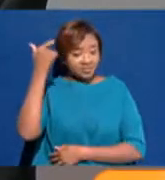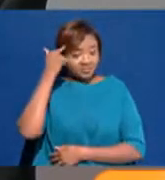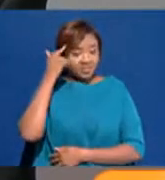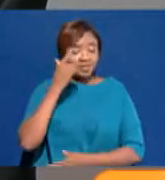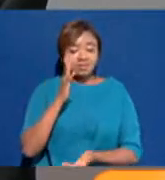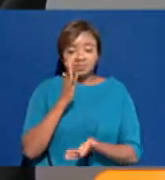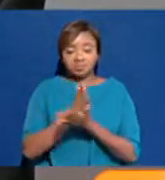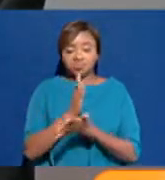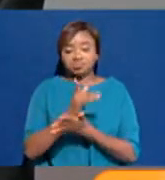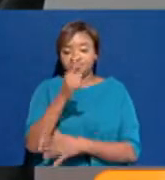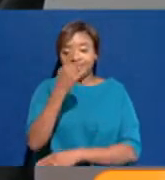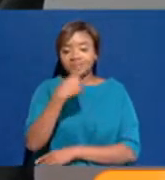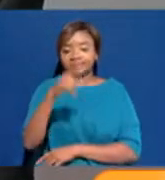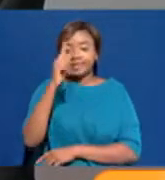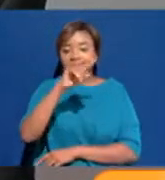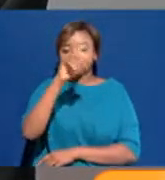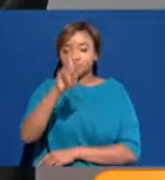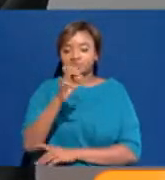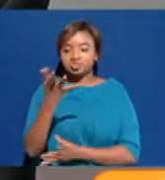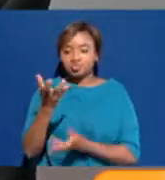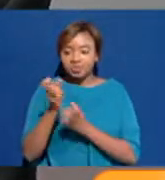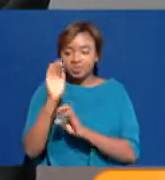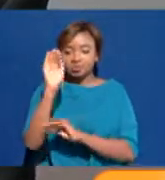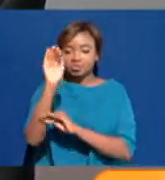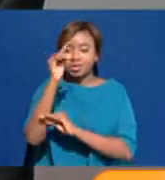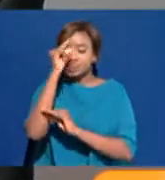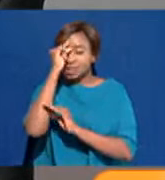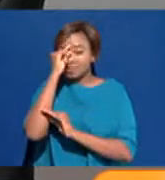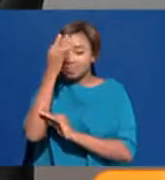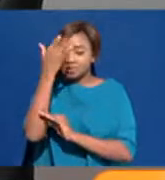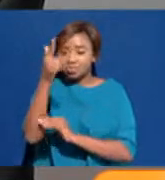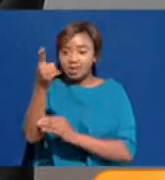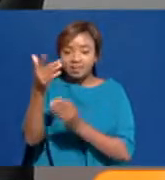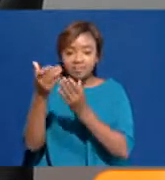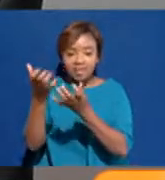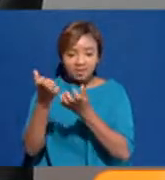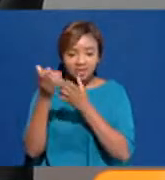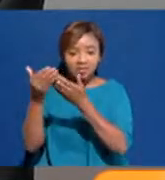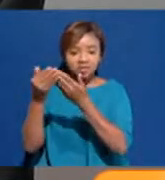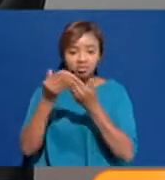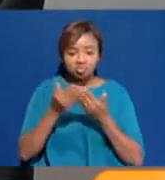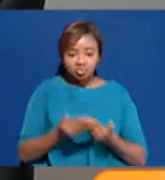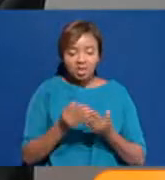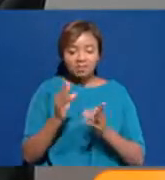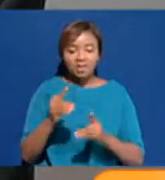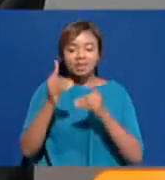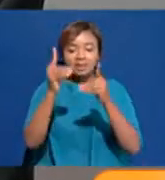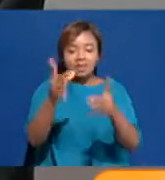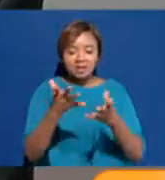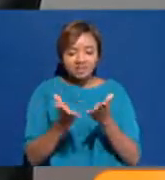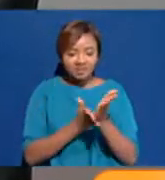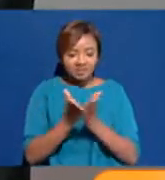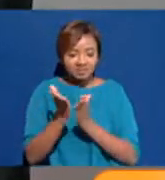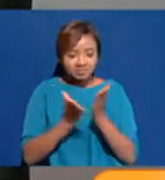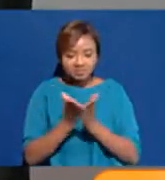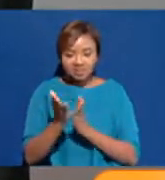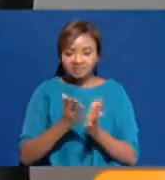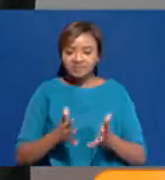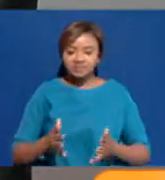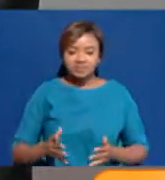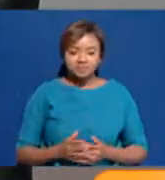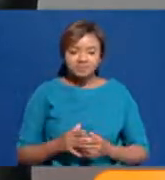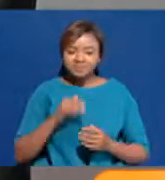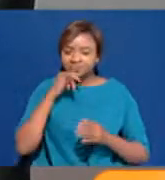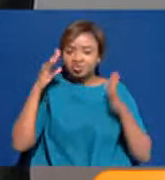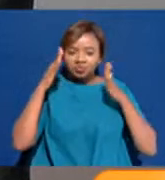asking the government first to deliver. Because that's the rule, that's why we elected them. So let them focus on delivery and not